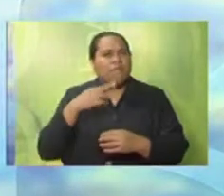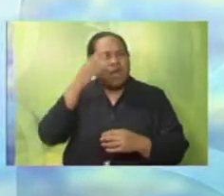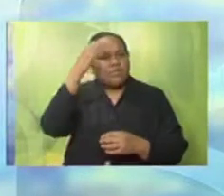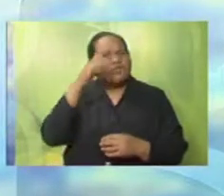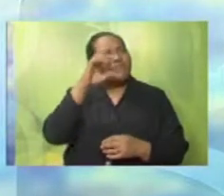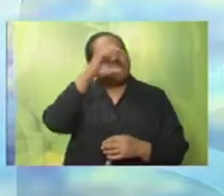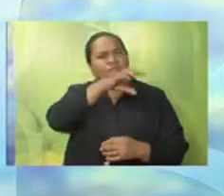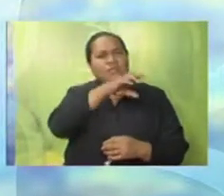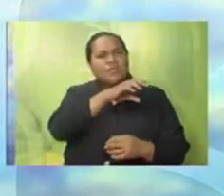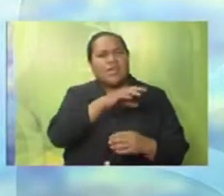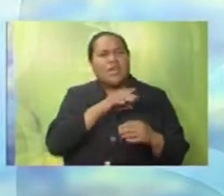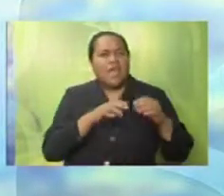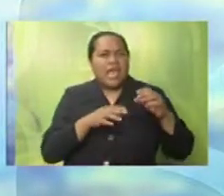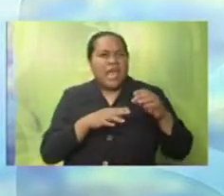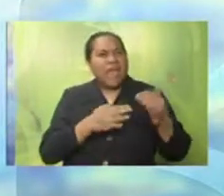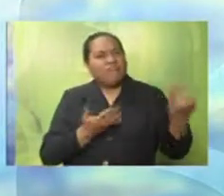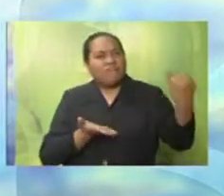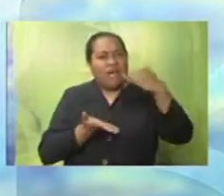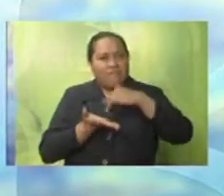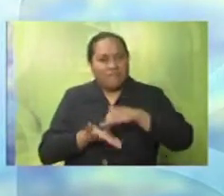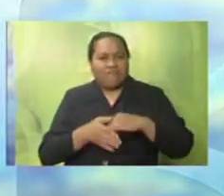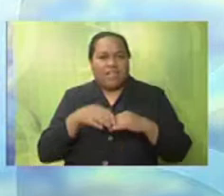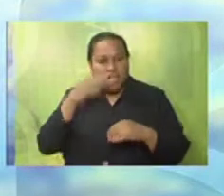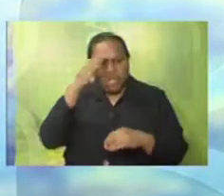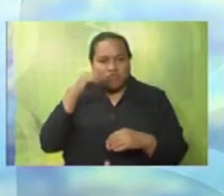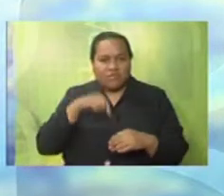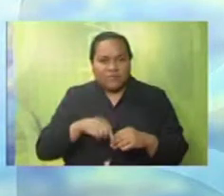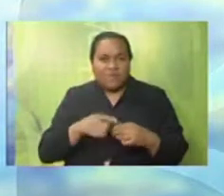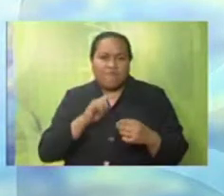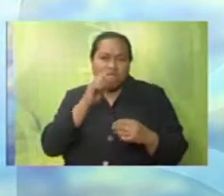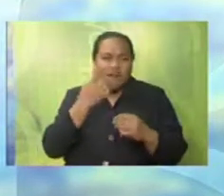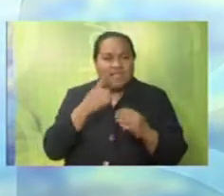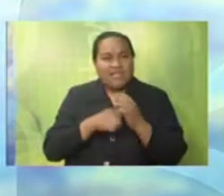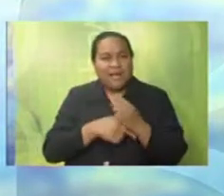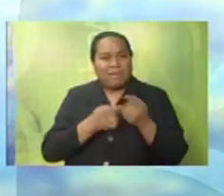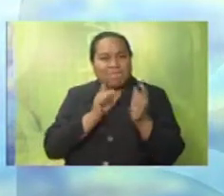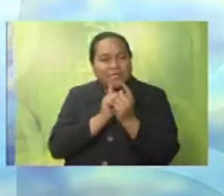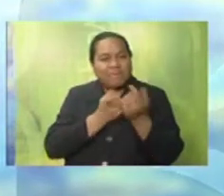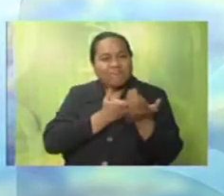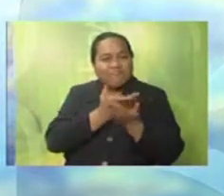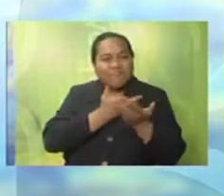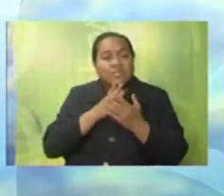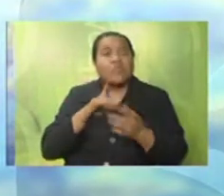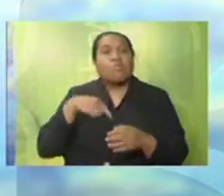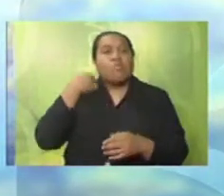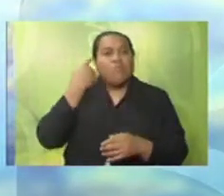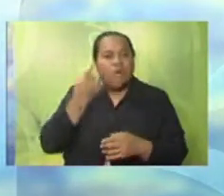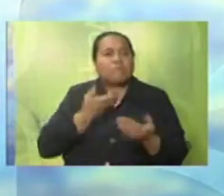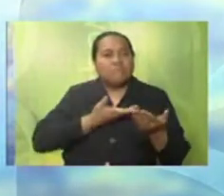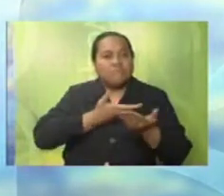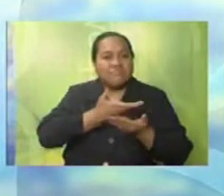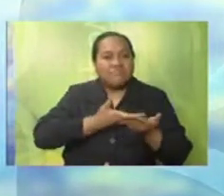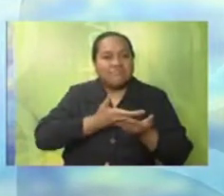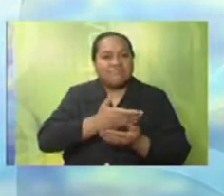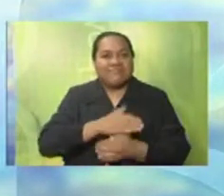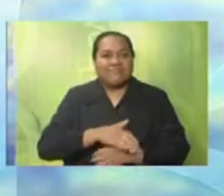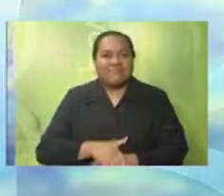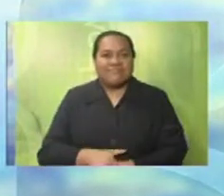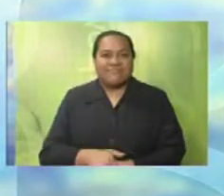Vashadze, arrived in the country today ahead of the first bilateral meeting between the two countries to be held tomorrow.